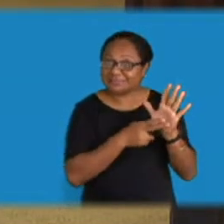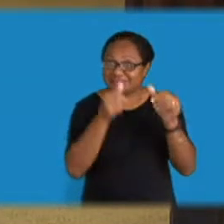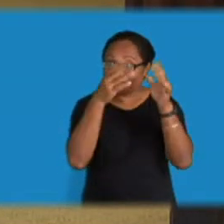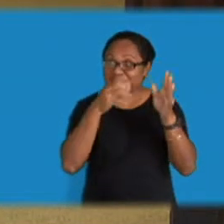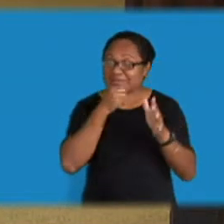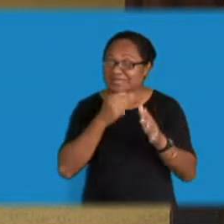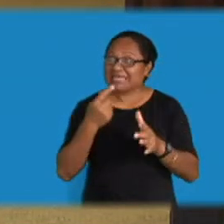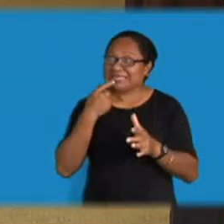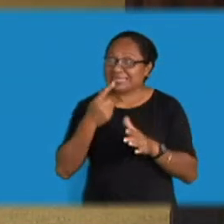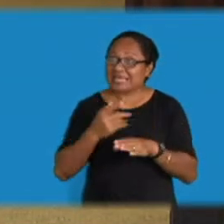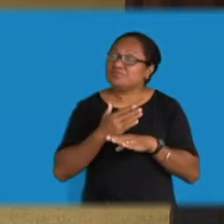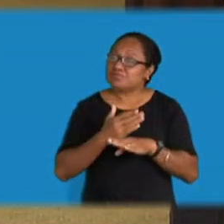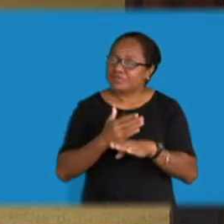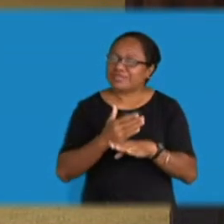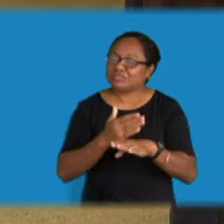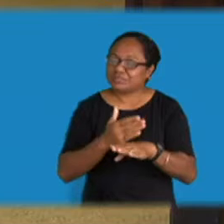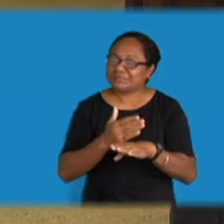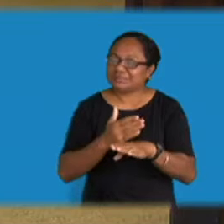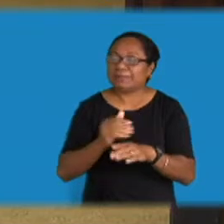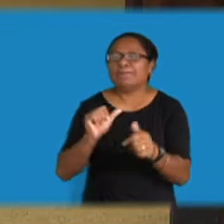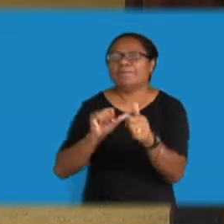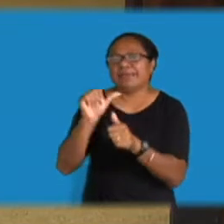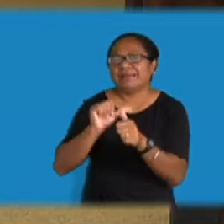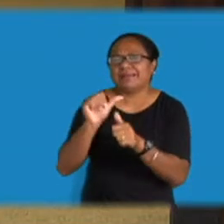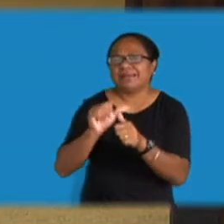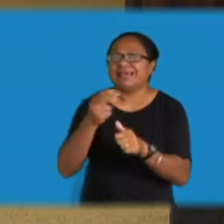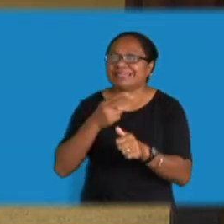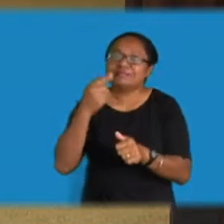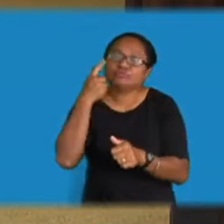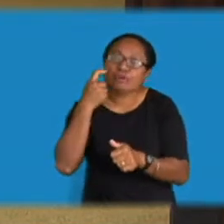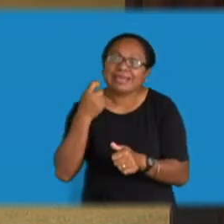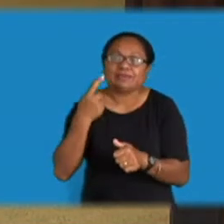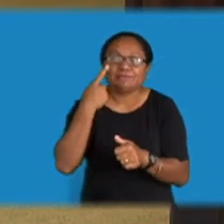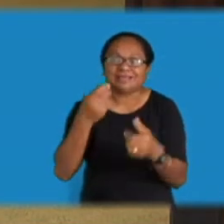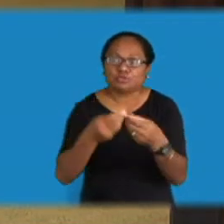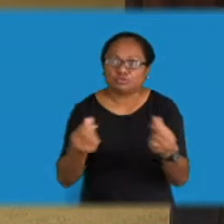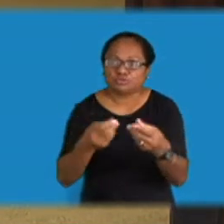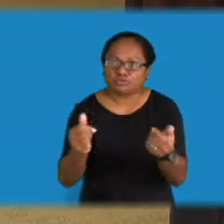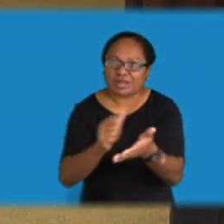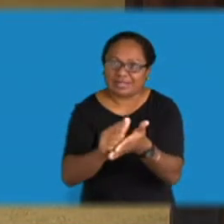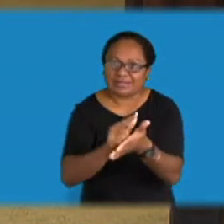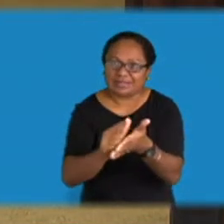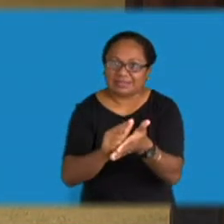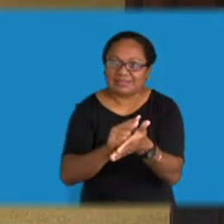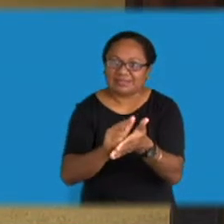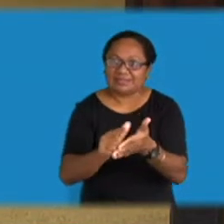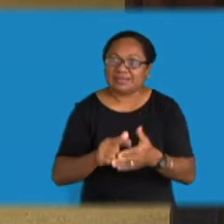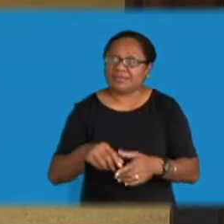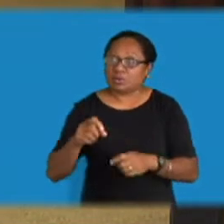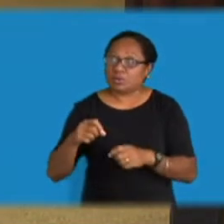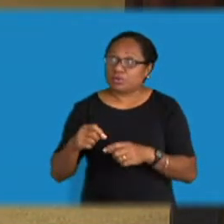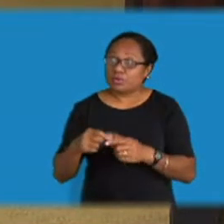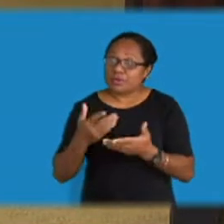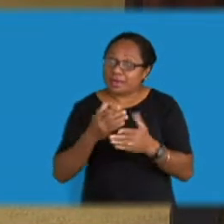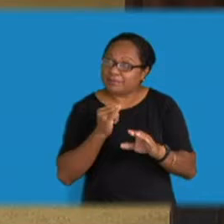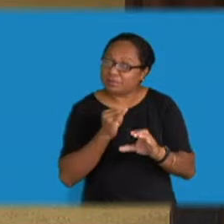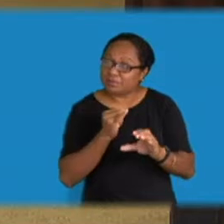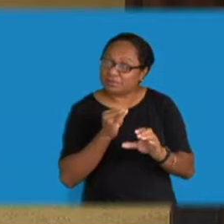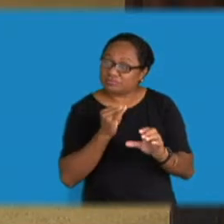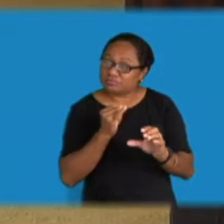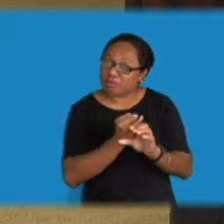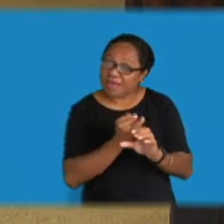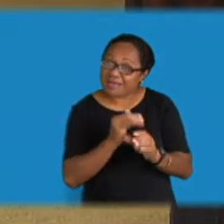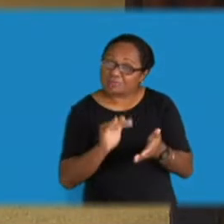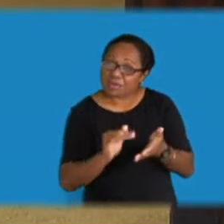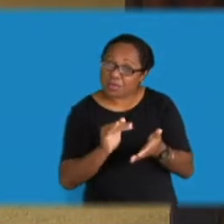ounce of prevention is worth a pound of cure." End of quote. Crime prevention, whether it's petty crimes or